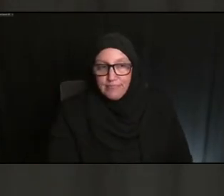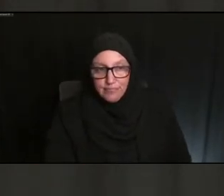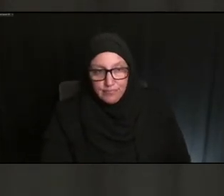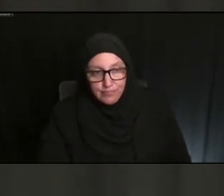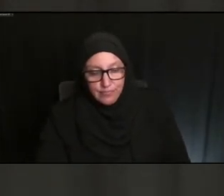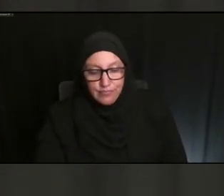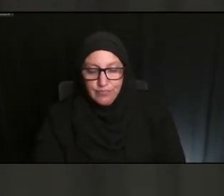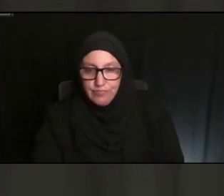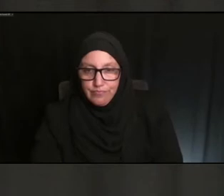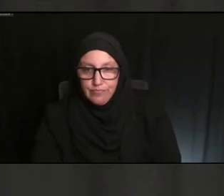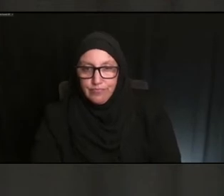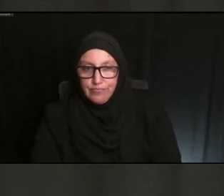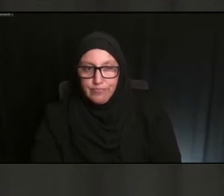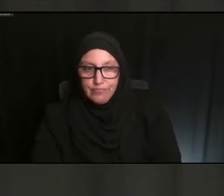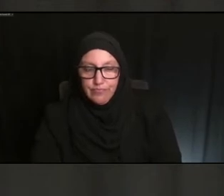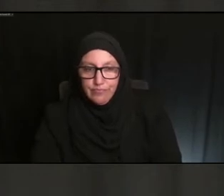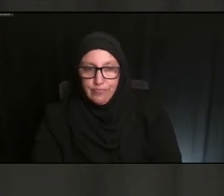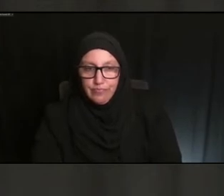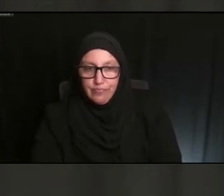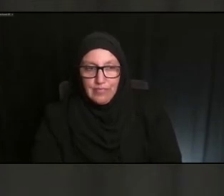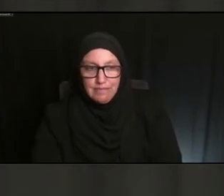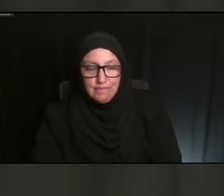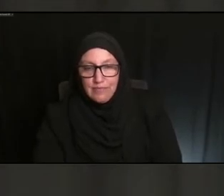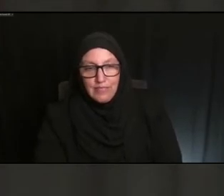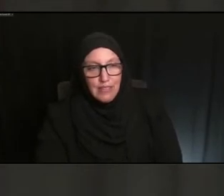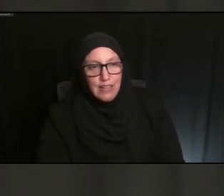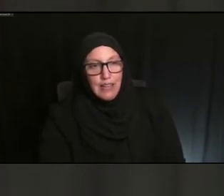kill and get away with it. It was that bad.